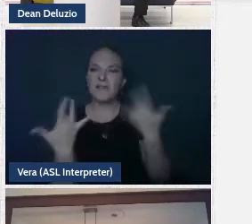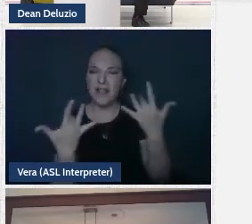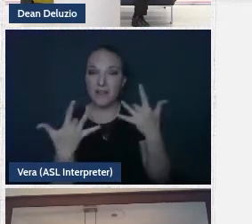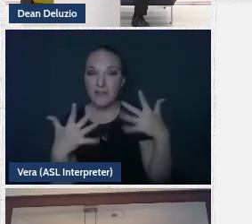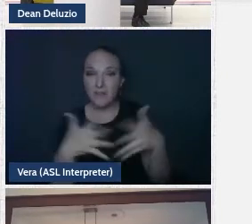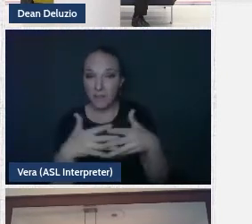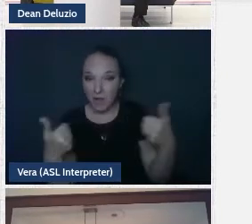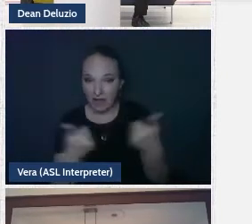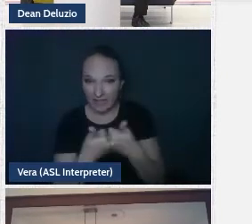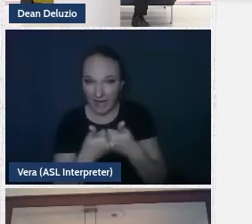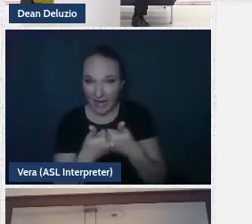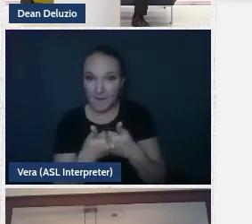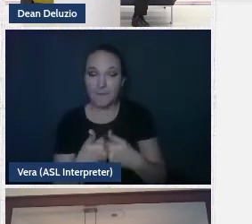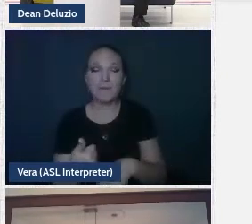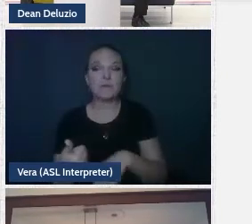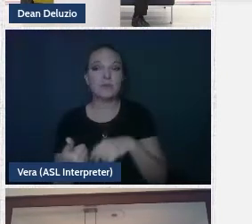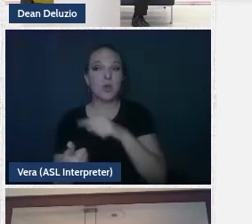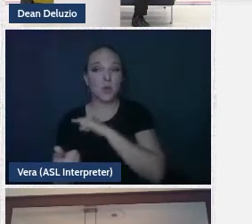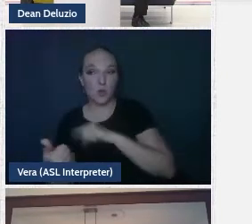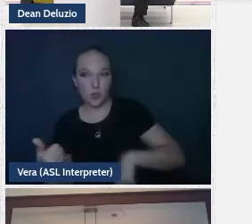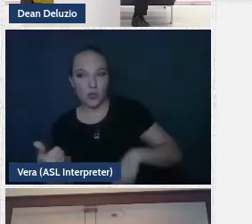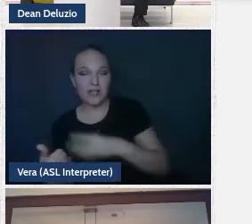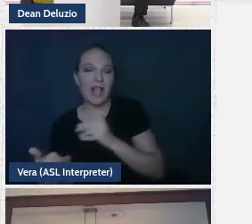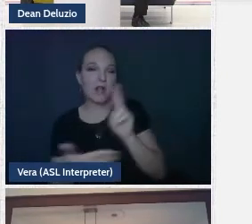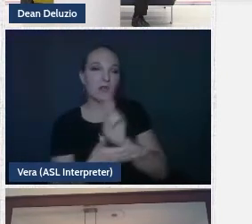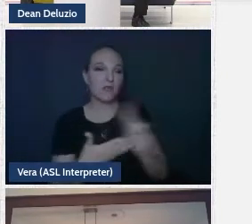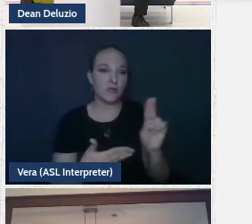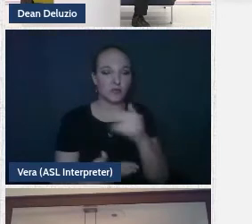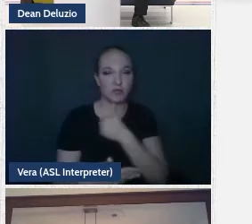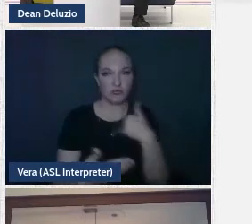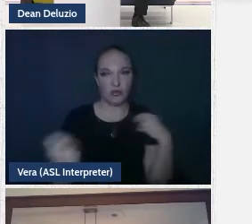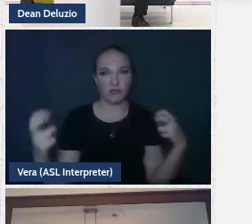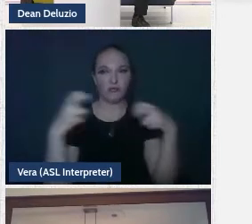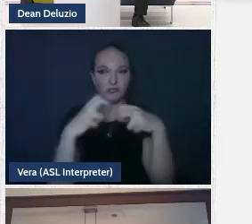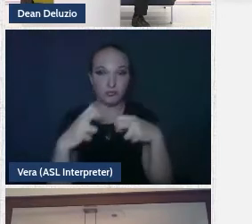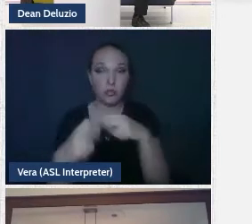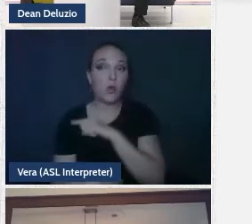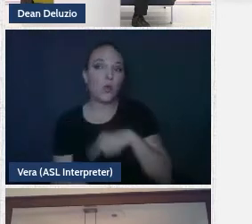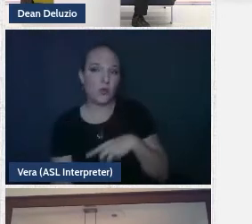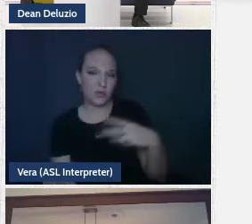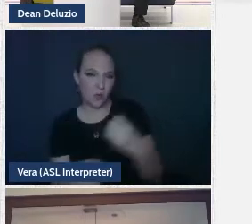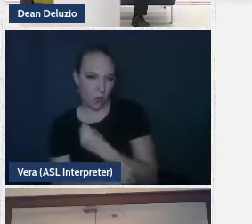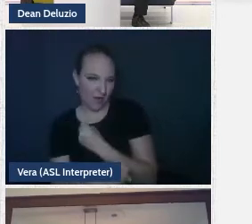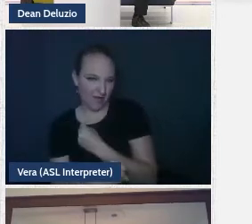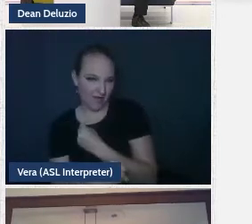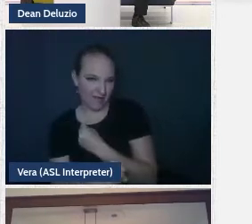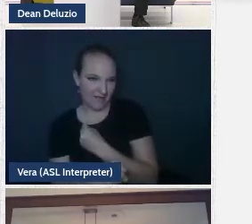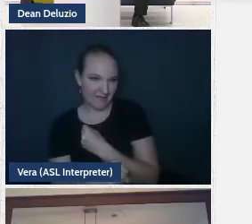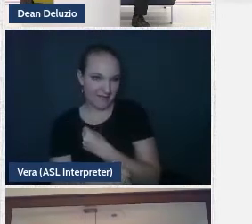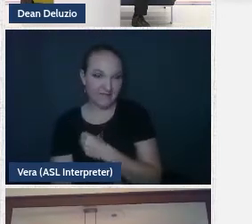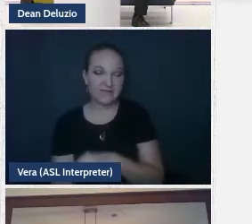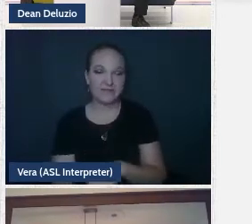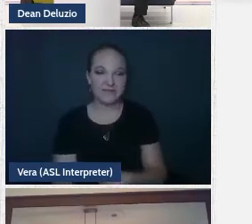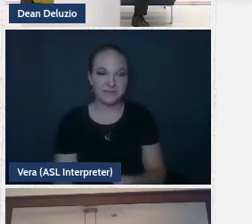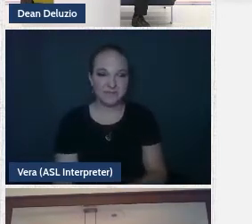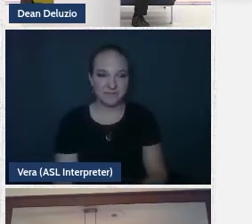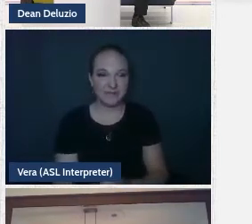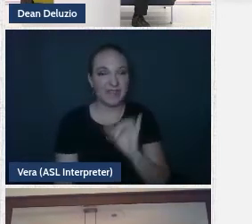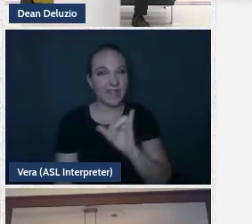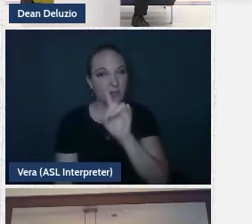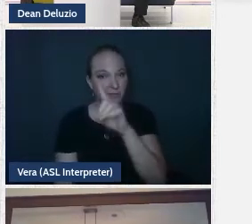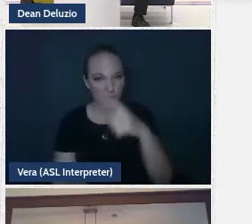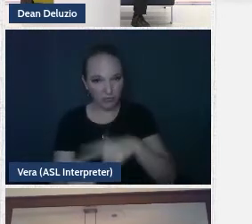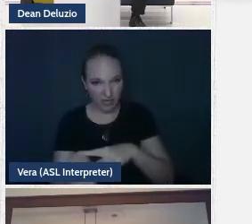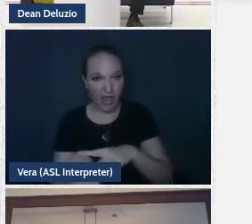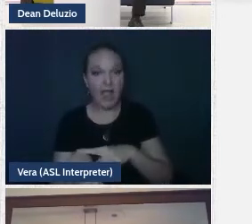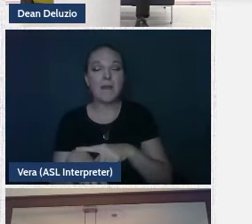Queen's and University of Toronto, which Queen's won 3-1. So this is the first official alumni reunion. The Alumni Association was founded